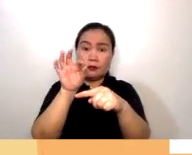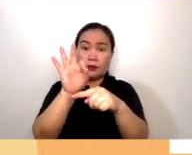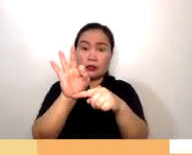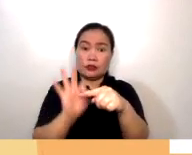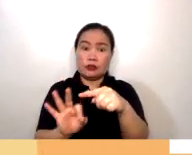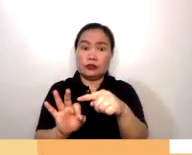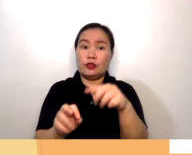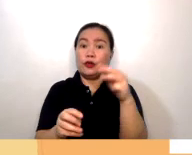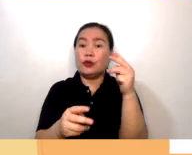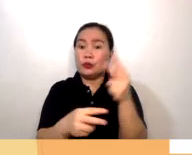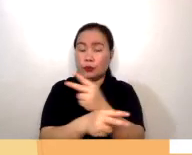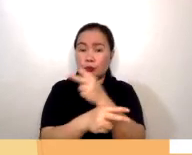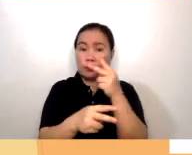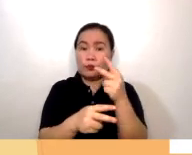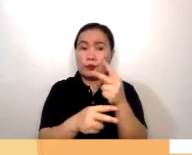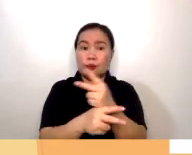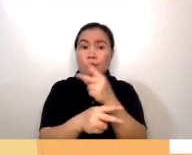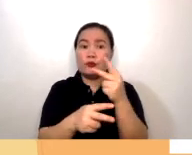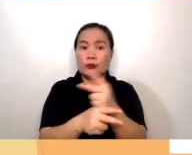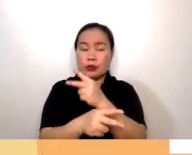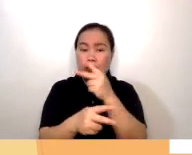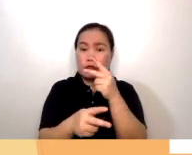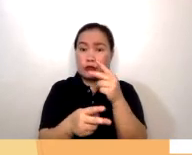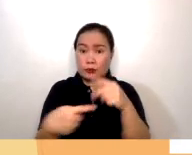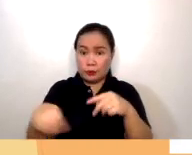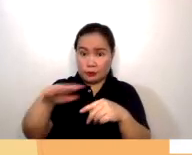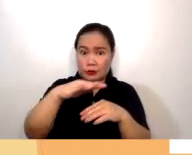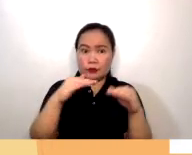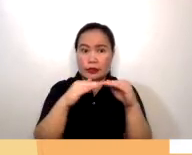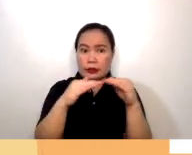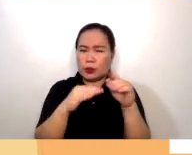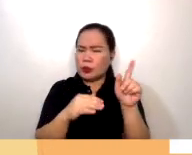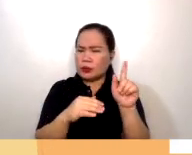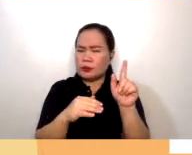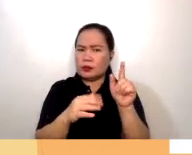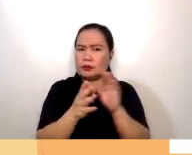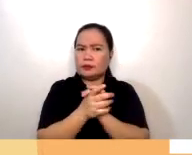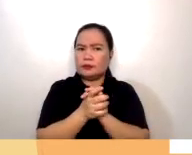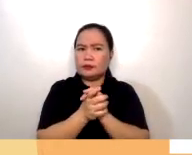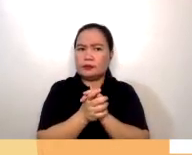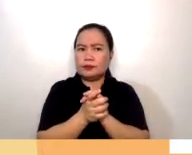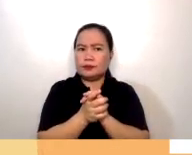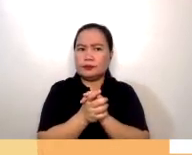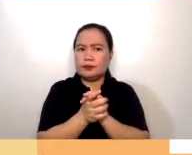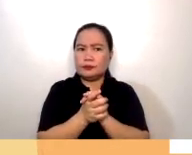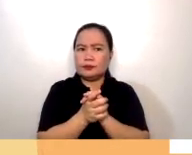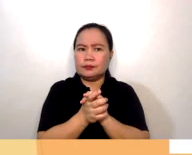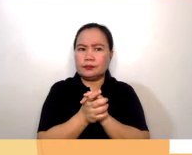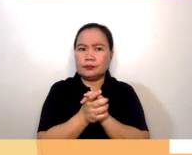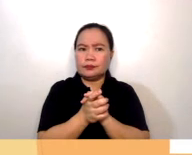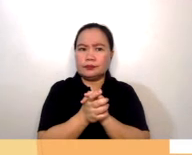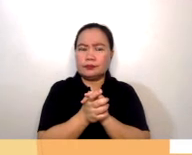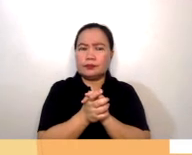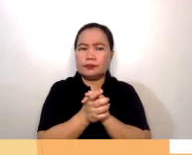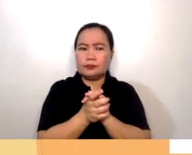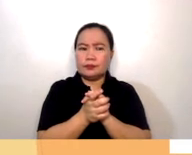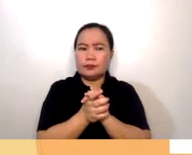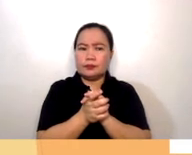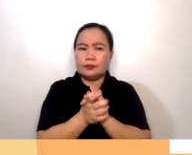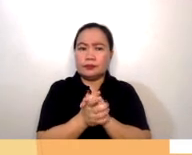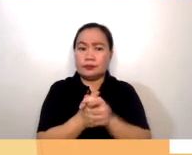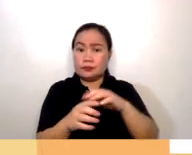of equality. So, ano ang imumultiply natin? So, we're going to multiply